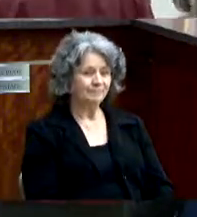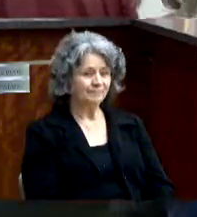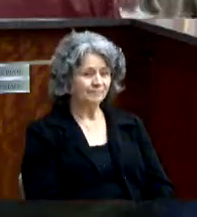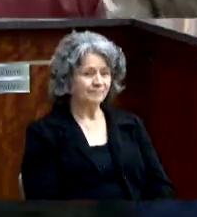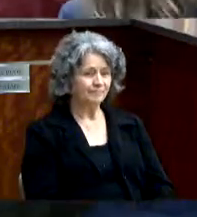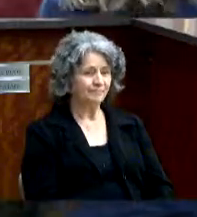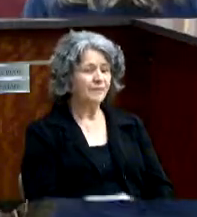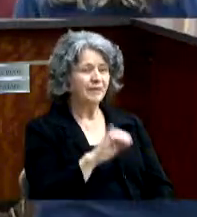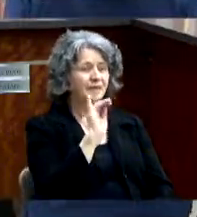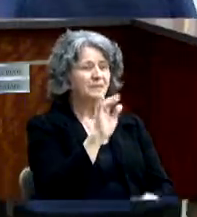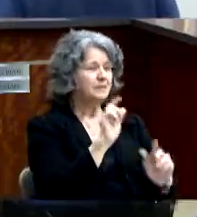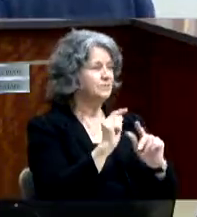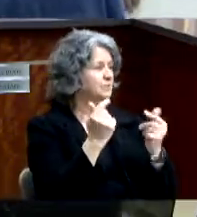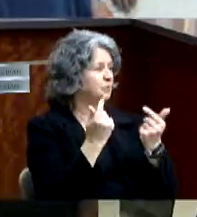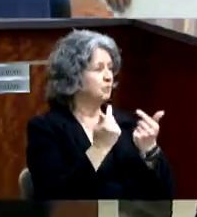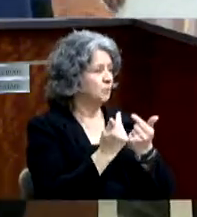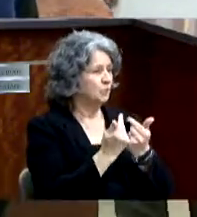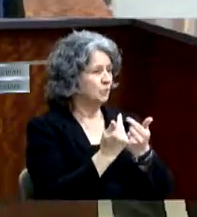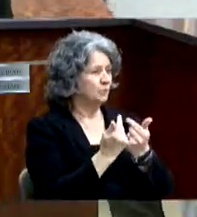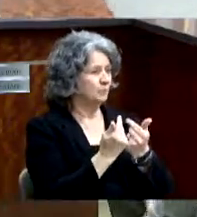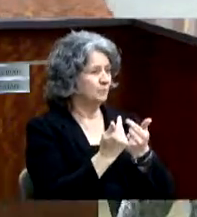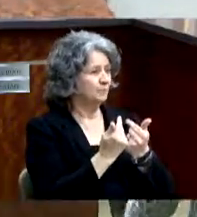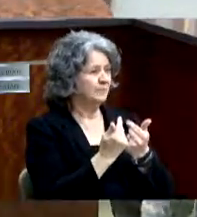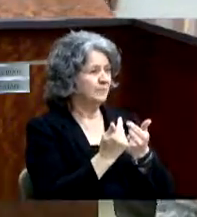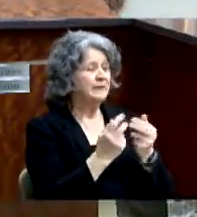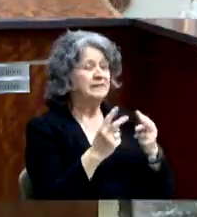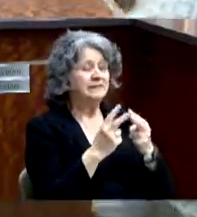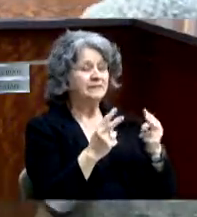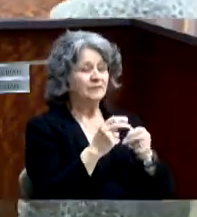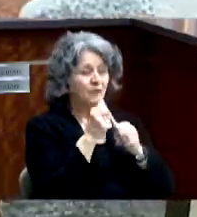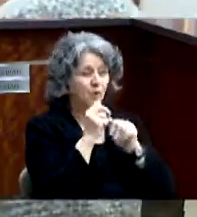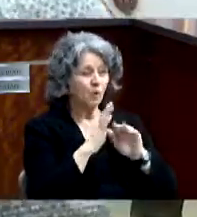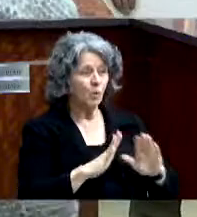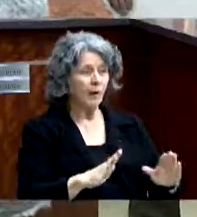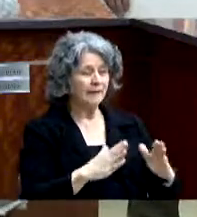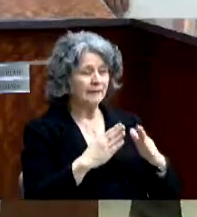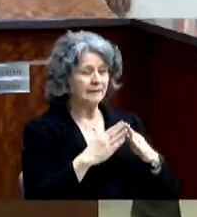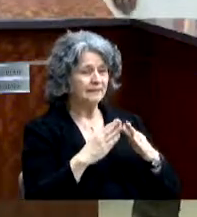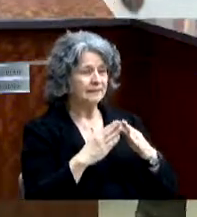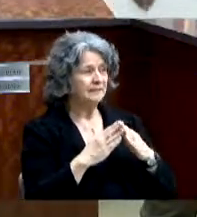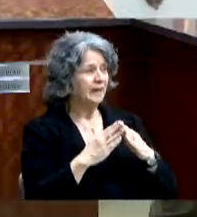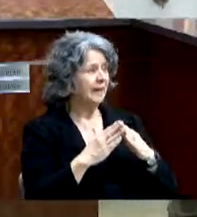This group is very silent in town in the many